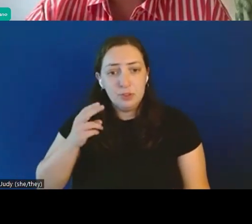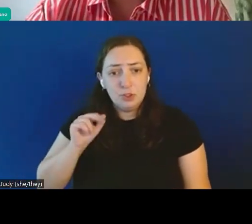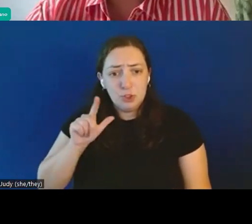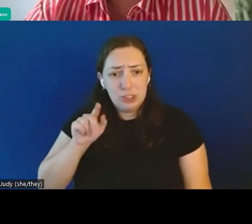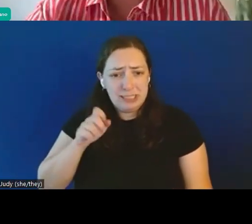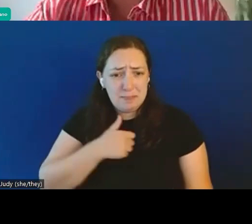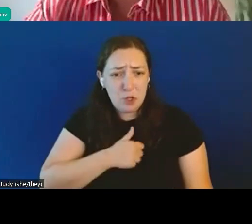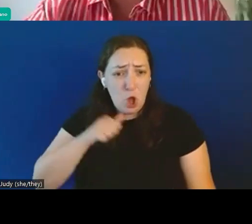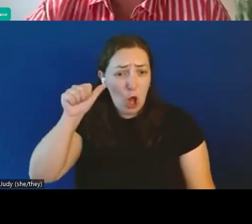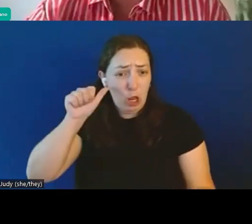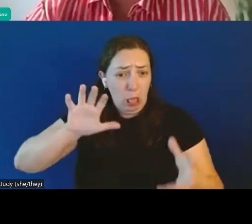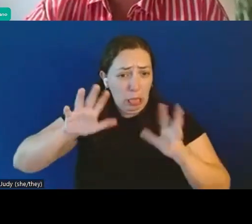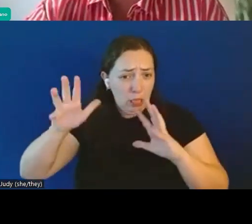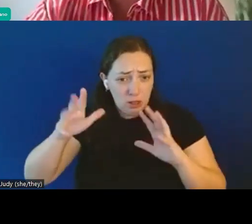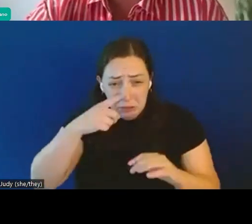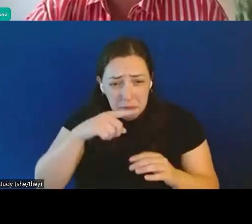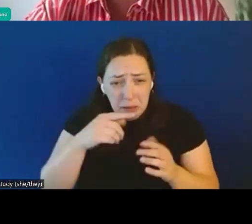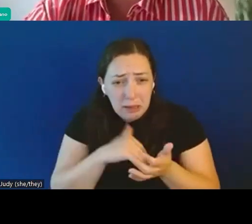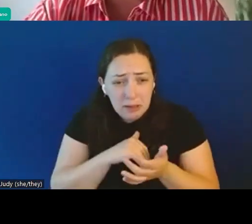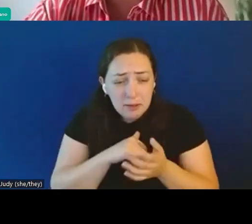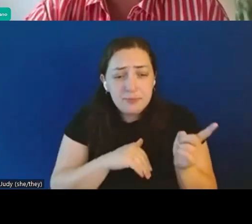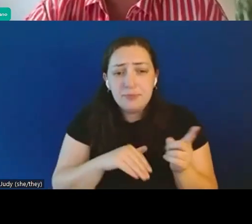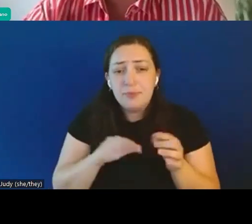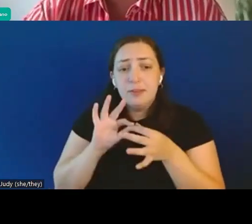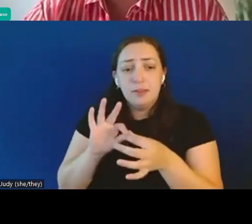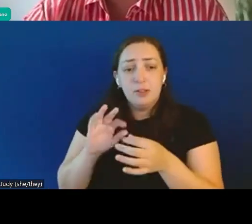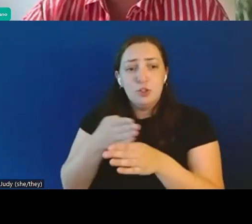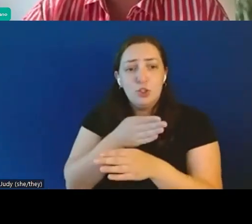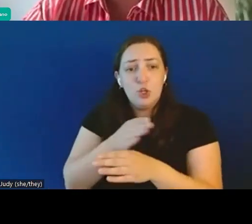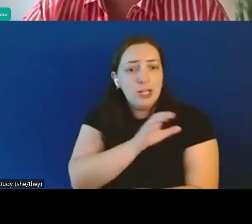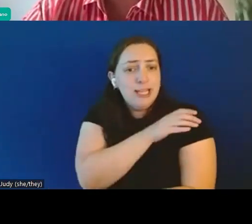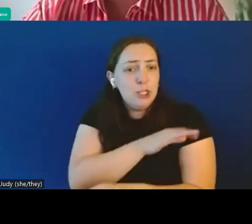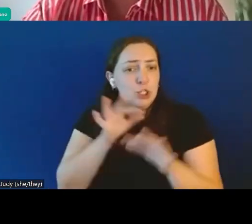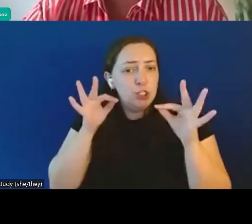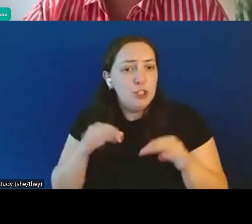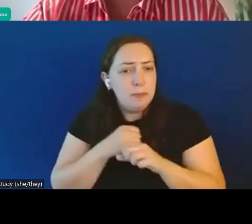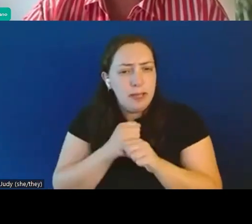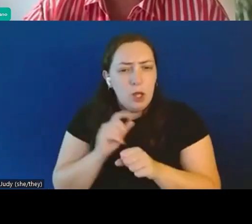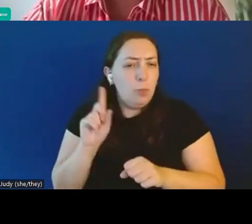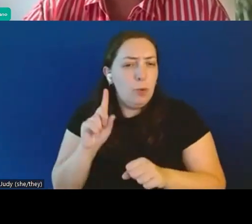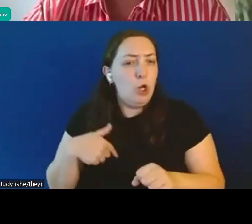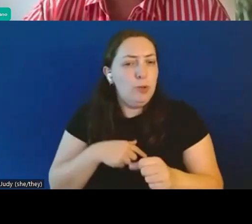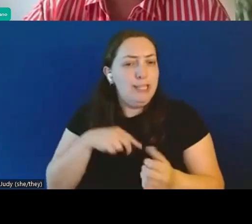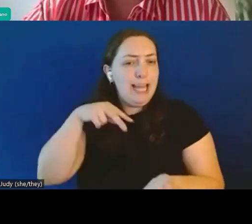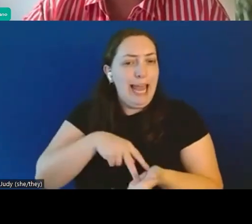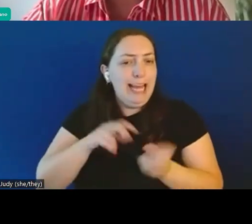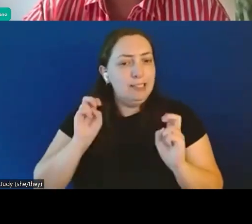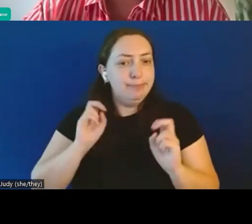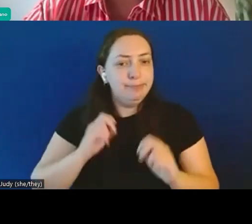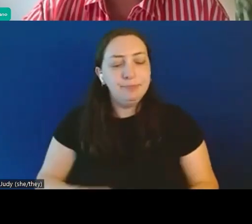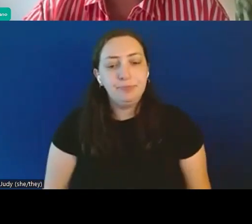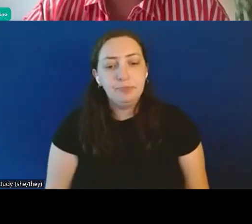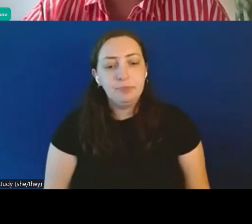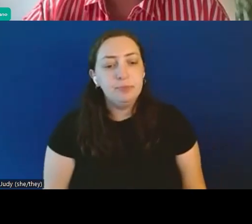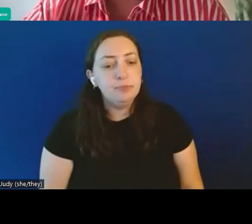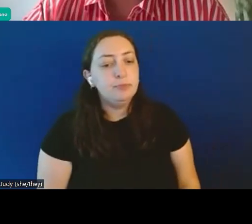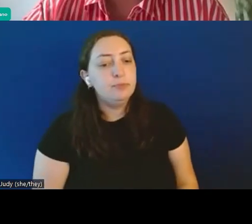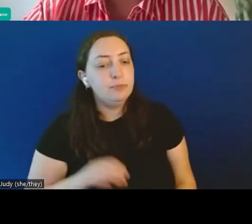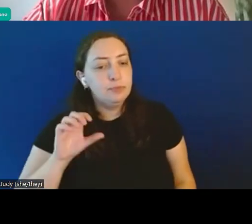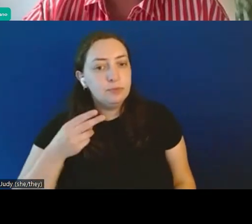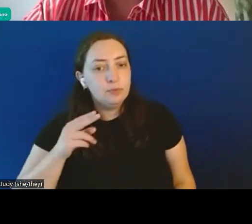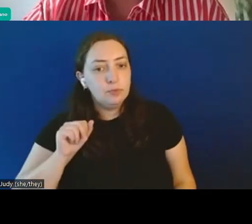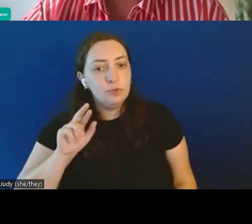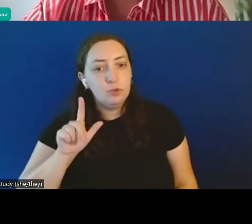time? Not a problem. It was about shared clinical decision making. Yeah. Just kind of where do we stand? So currently on the